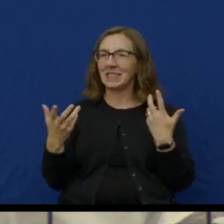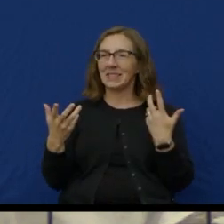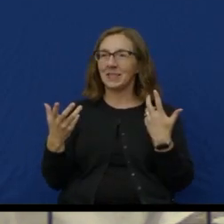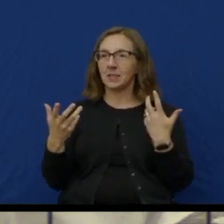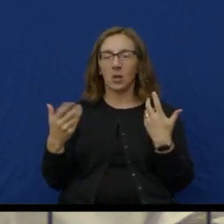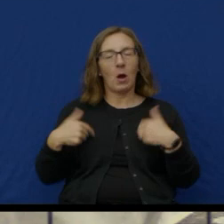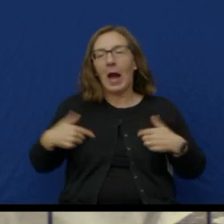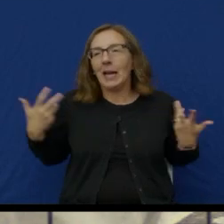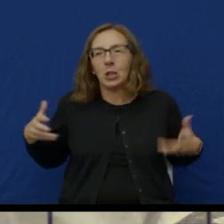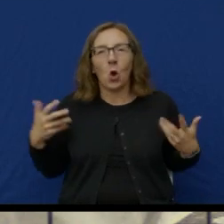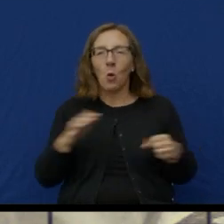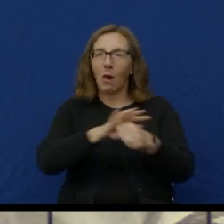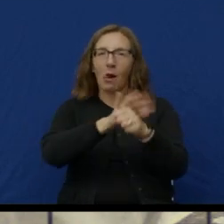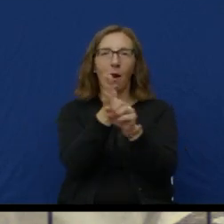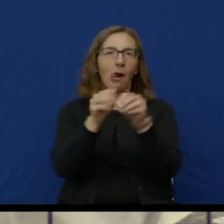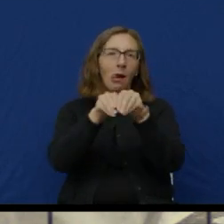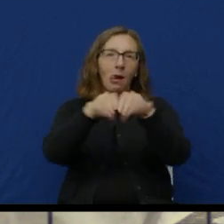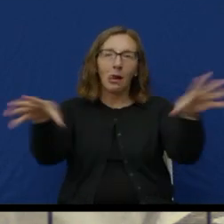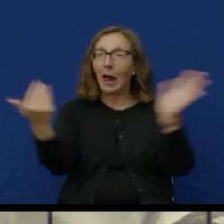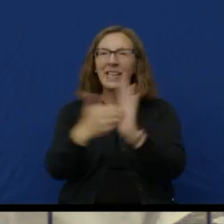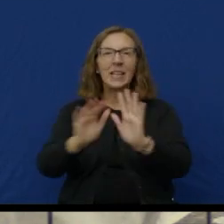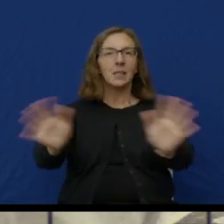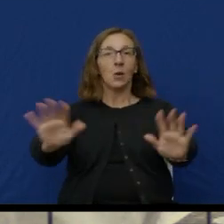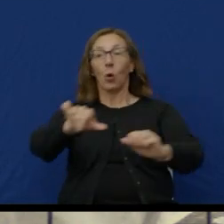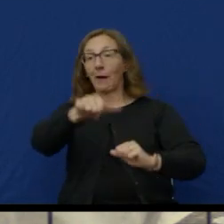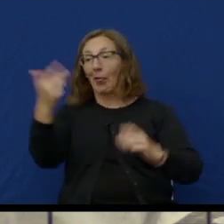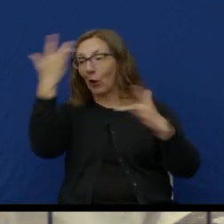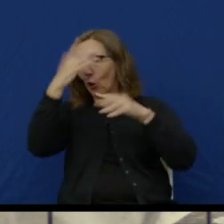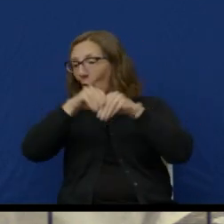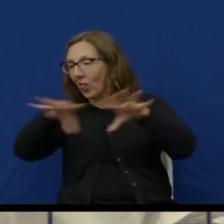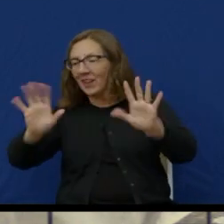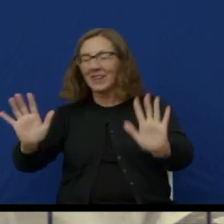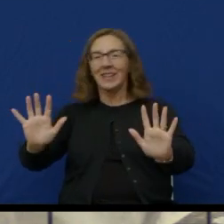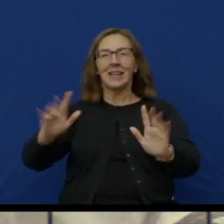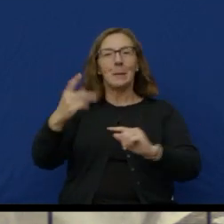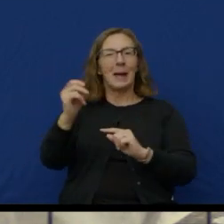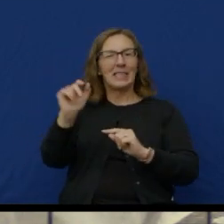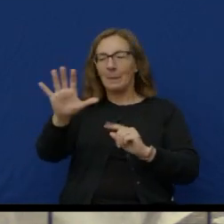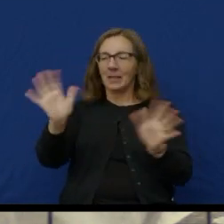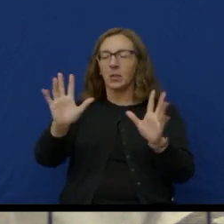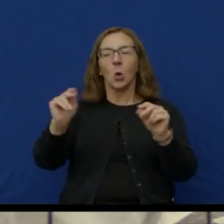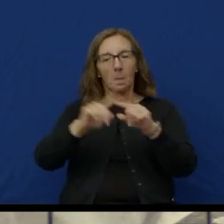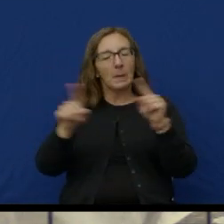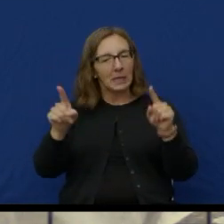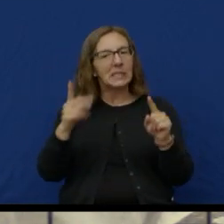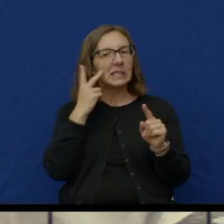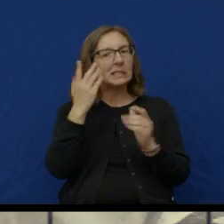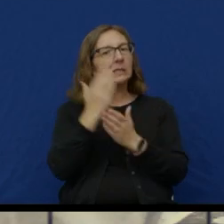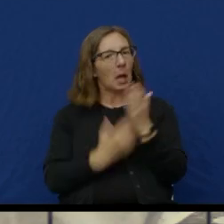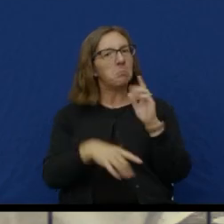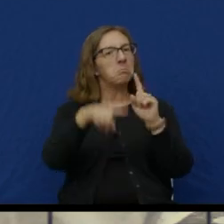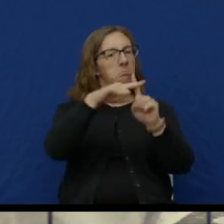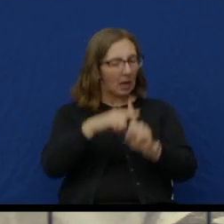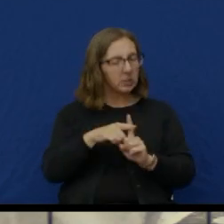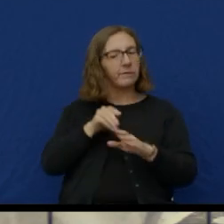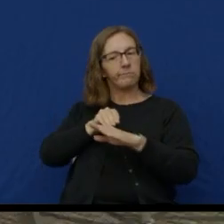pandemic to do that, but definitely we've seen the acceleration, and that's going to have a sticky factor of staying around.